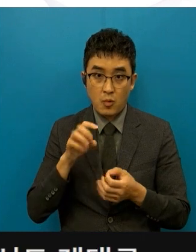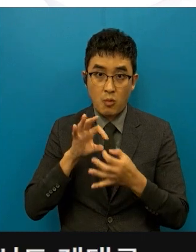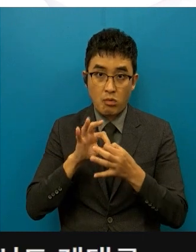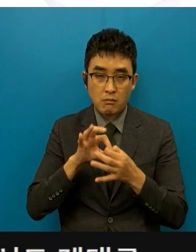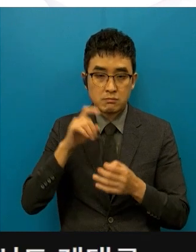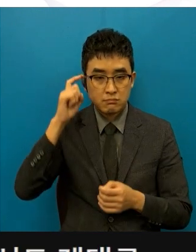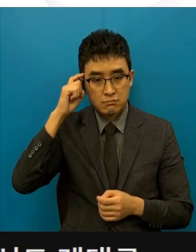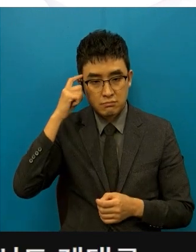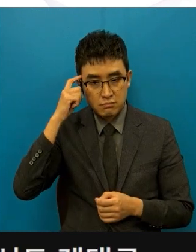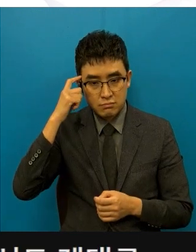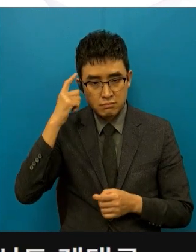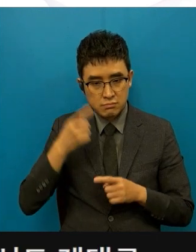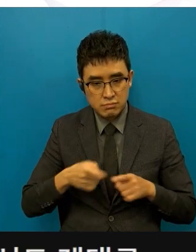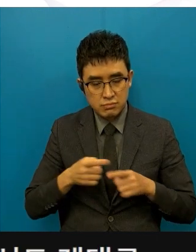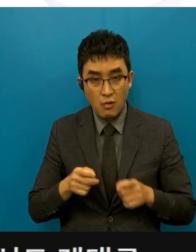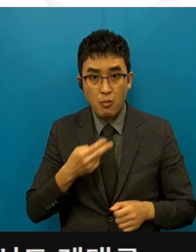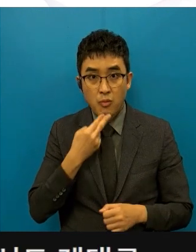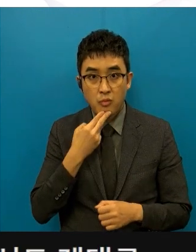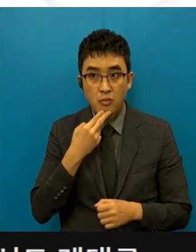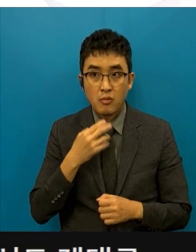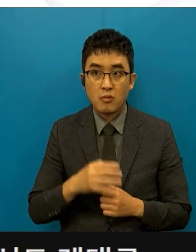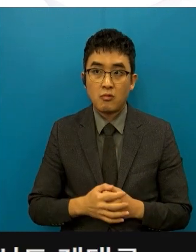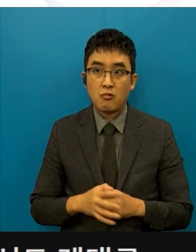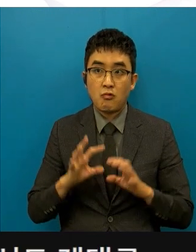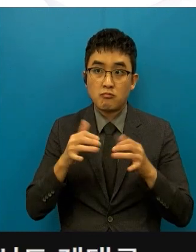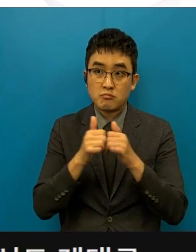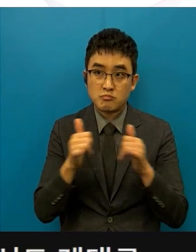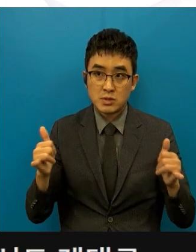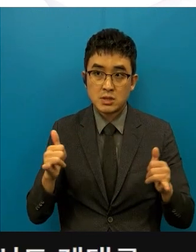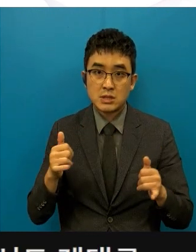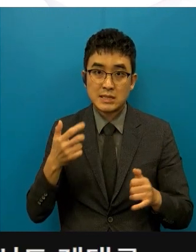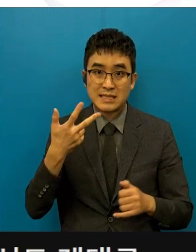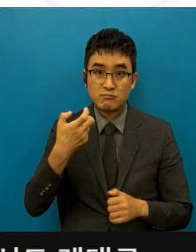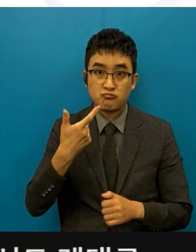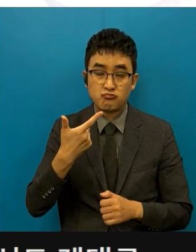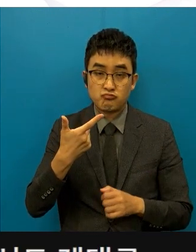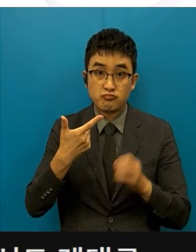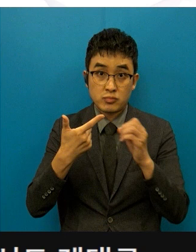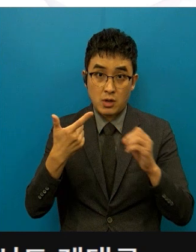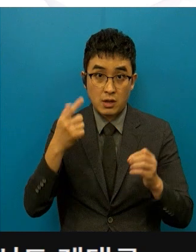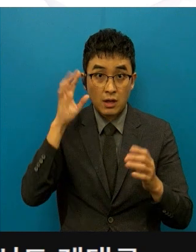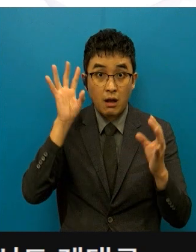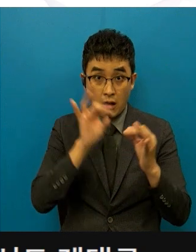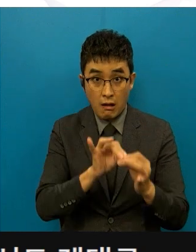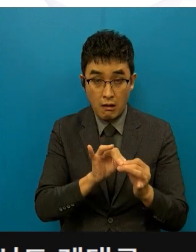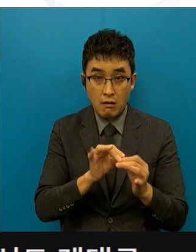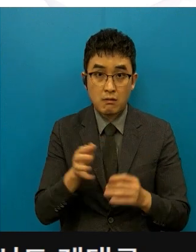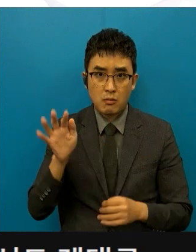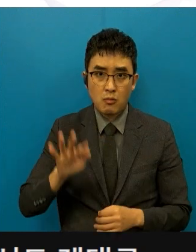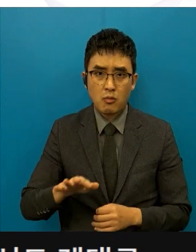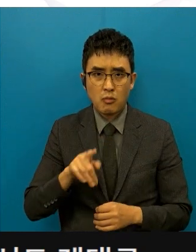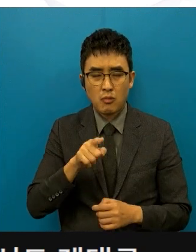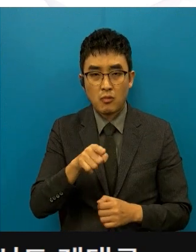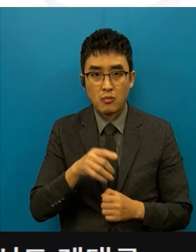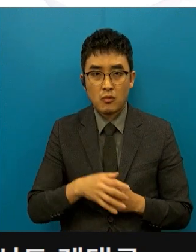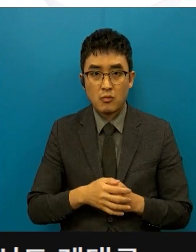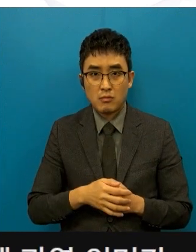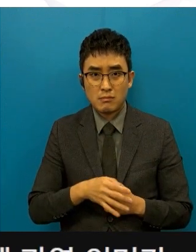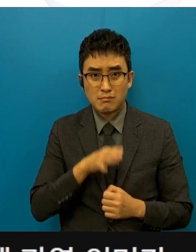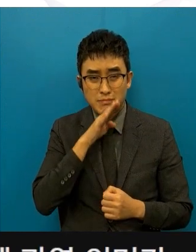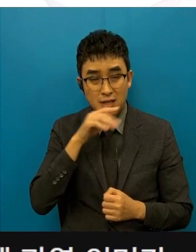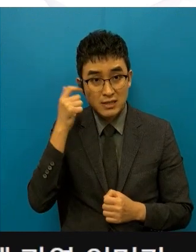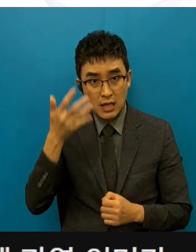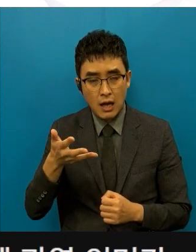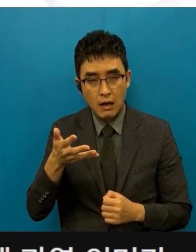Yes, this table 5, initiated and designed by our aging center at Seoul